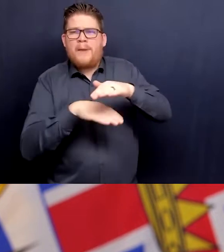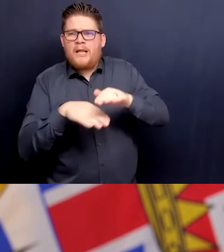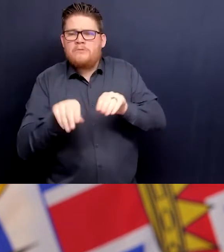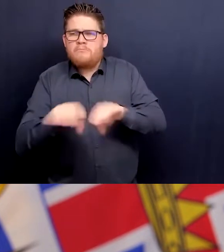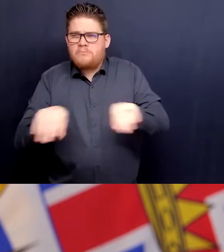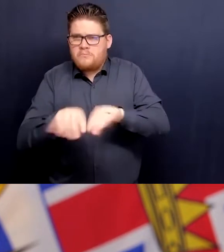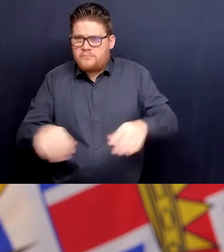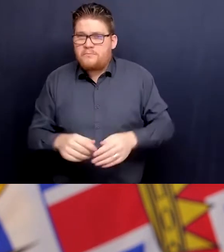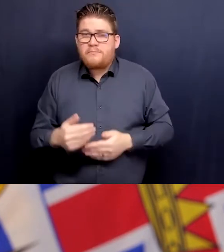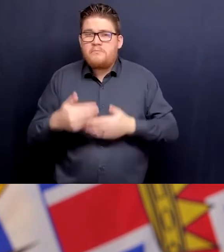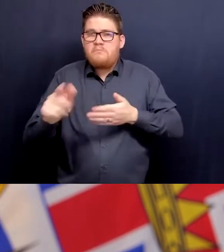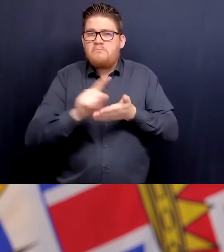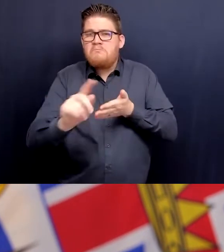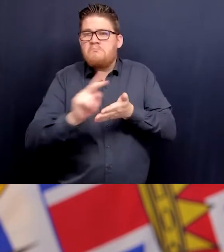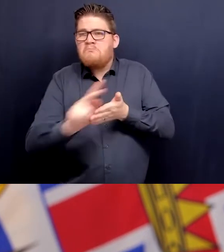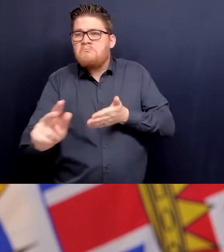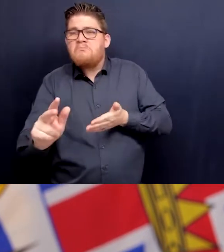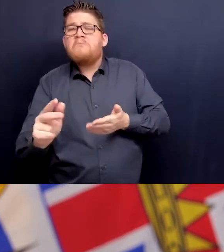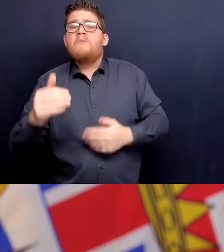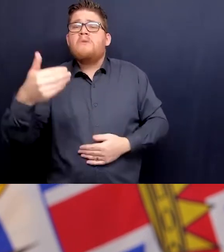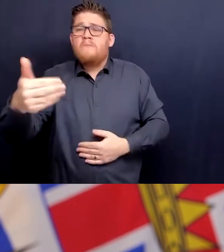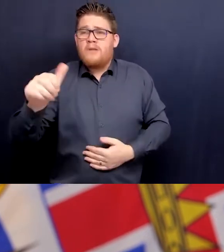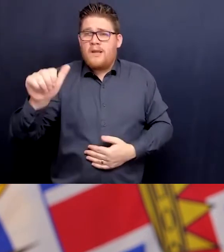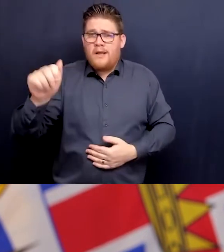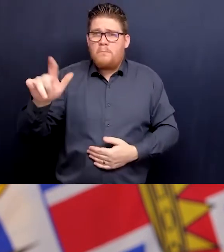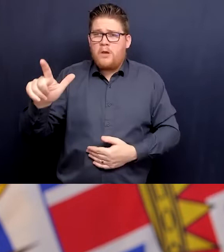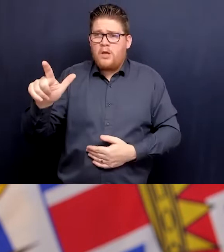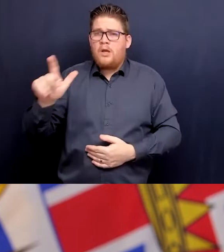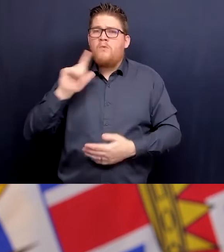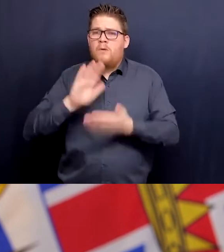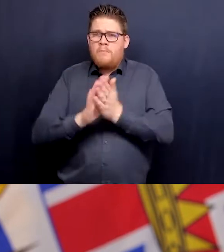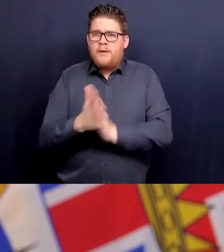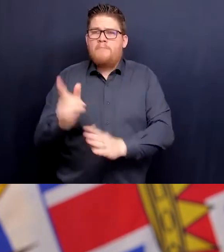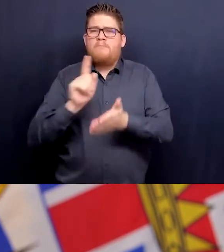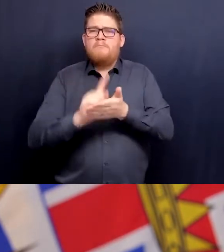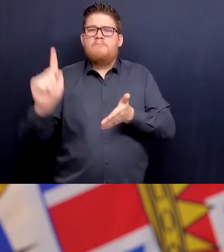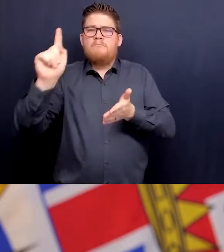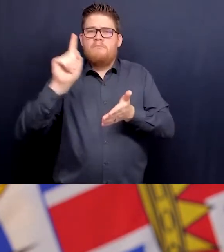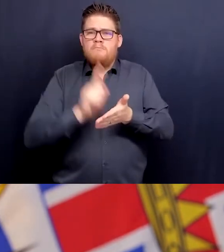April, and then we'll be transitioning to a weekly surveillance report after that.